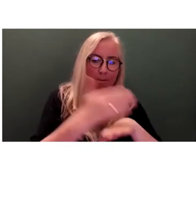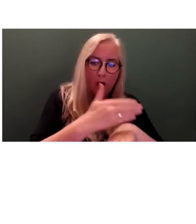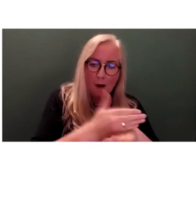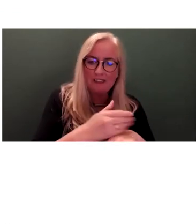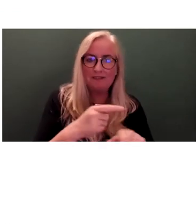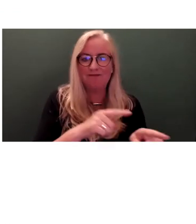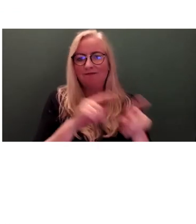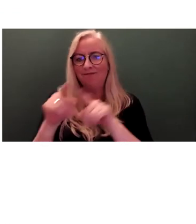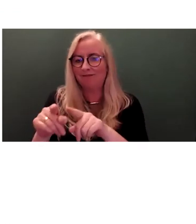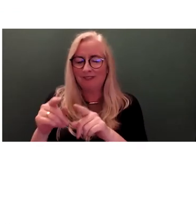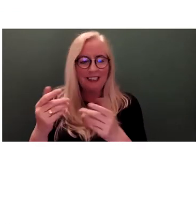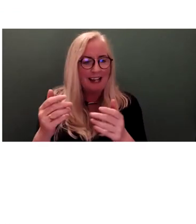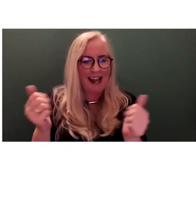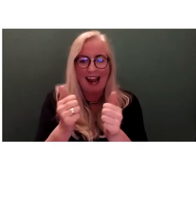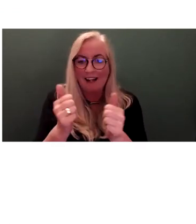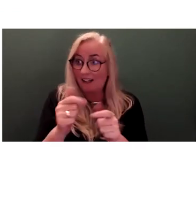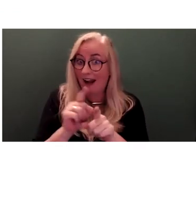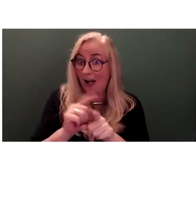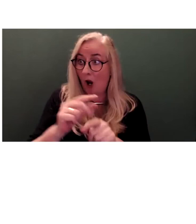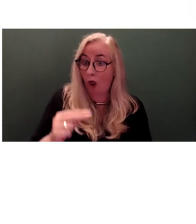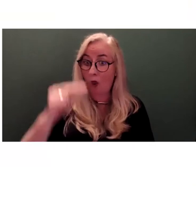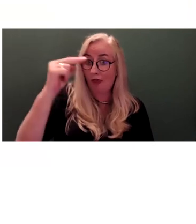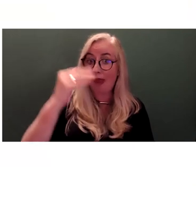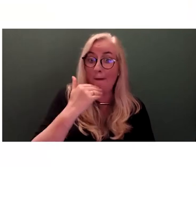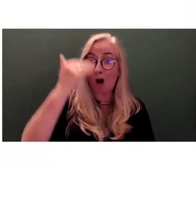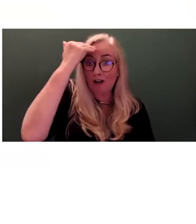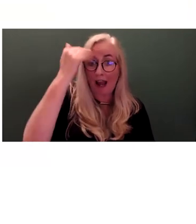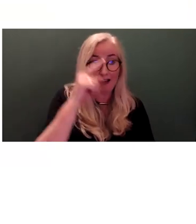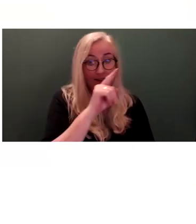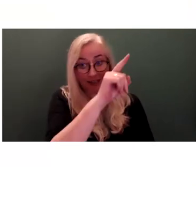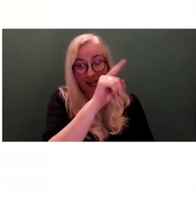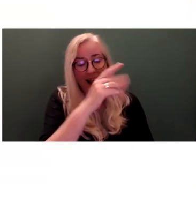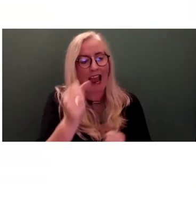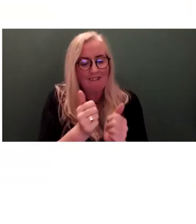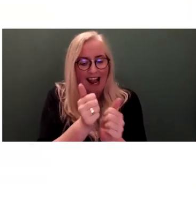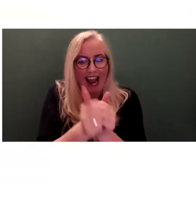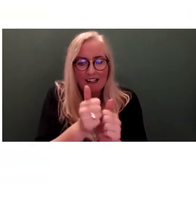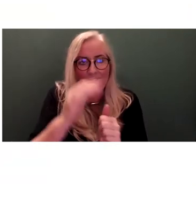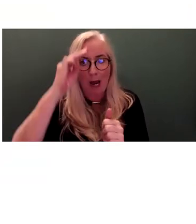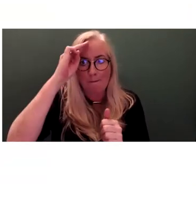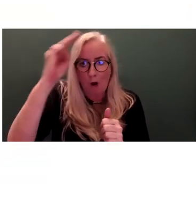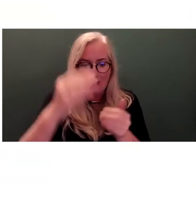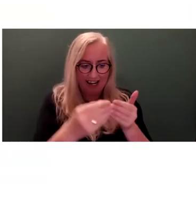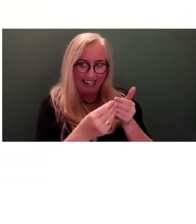across, particularly, for example, in North America, where you do see this active employer-led